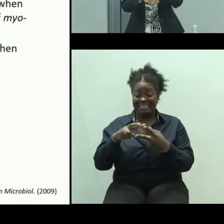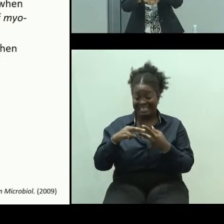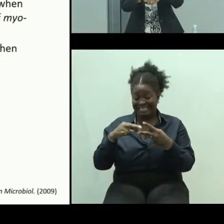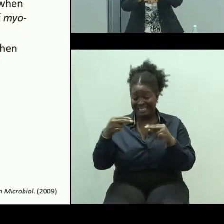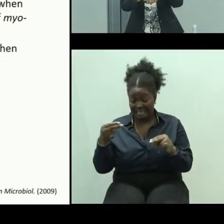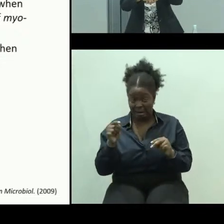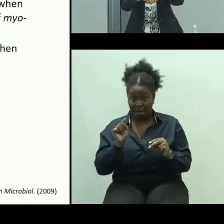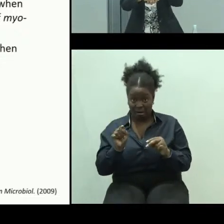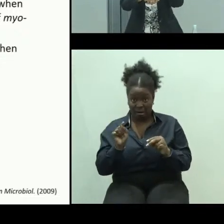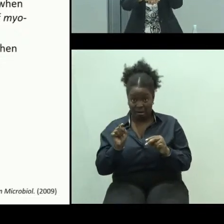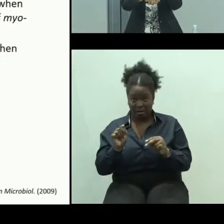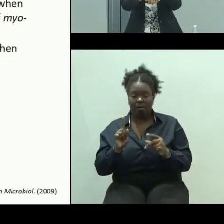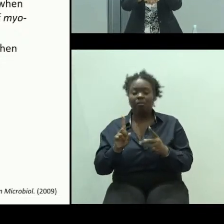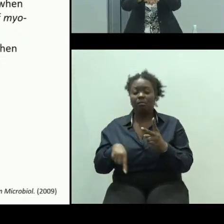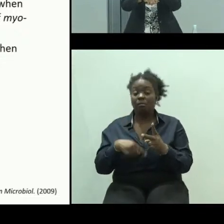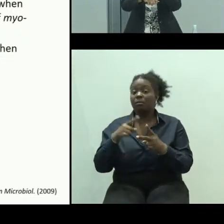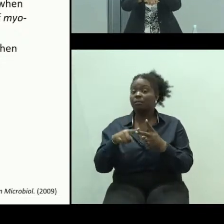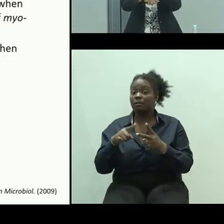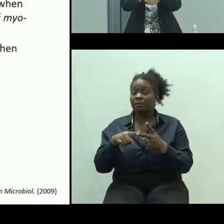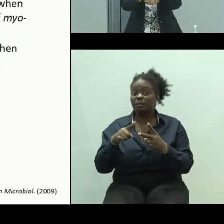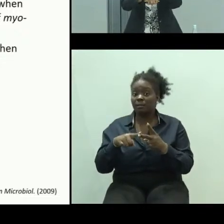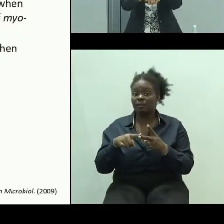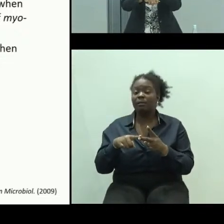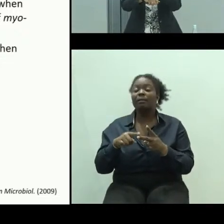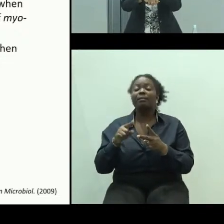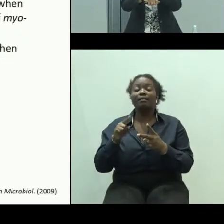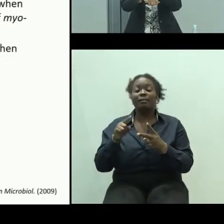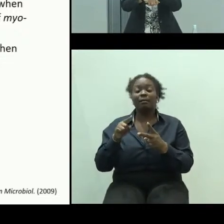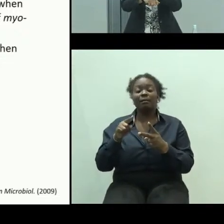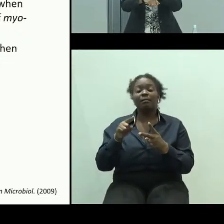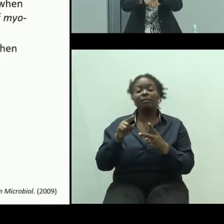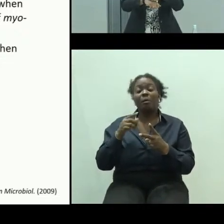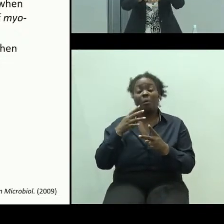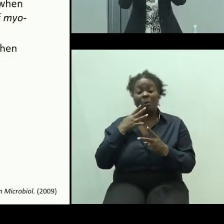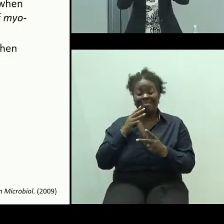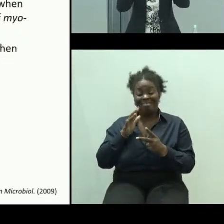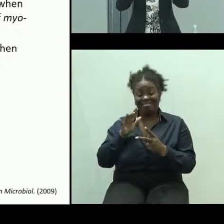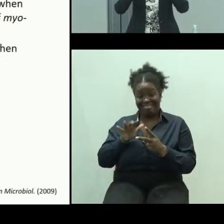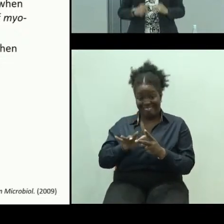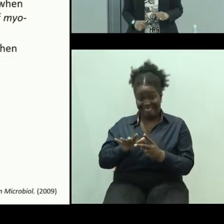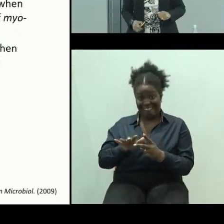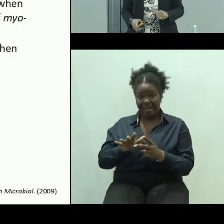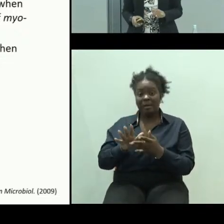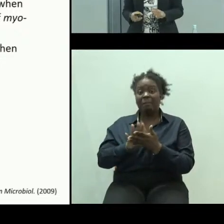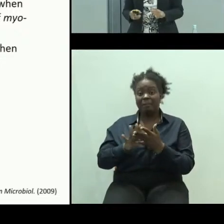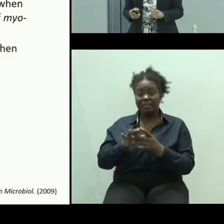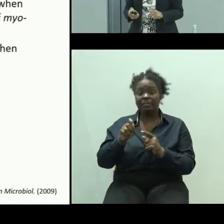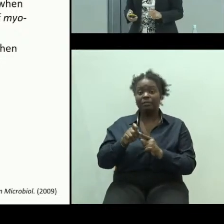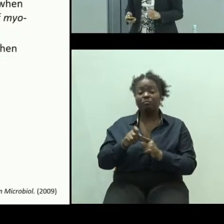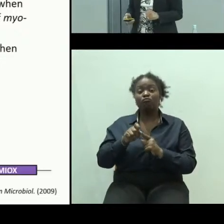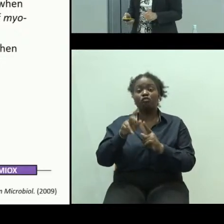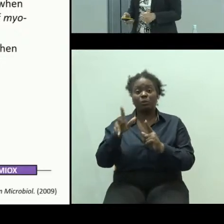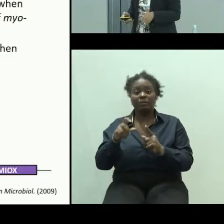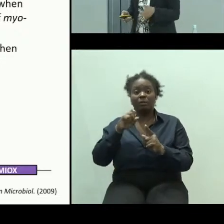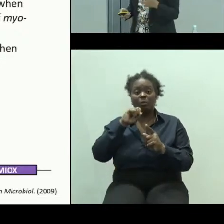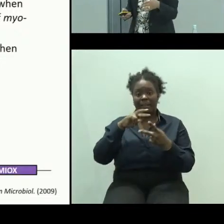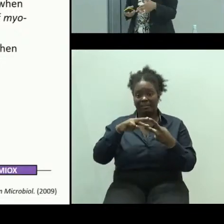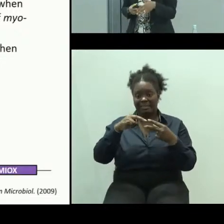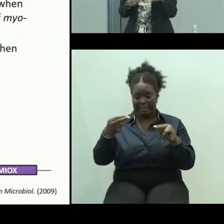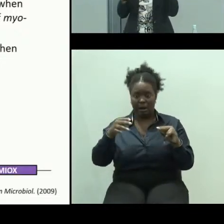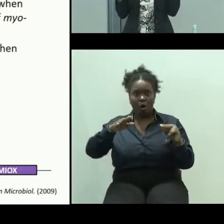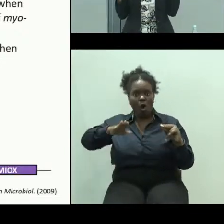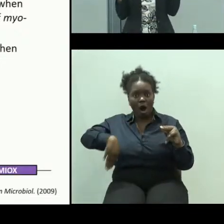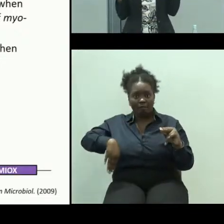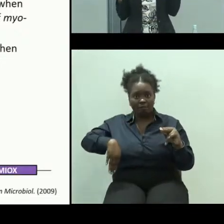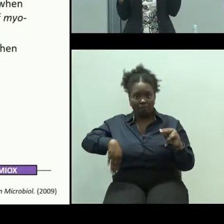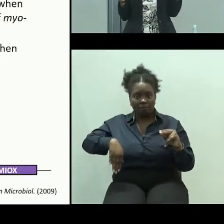something else, in that case it was this AHL, that when it is there, allows for the protein to come off of the DNA. Well, it turns out